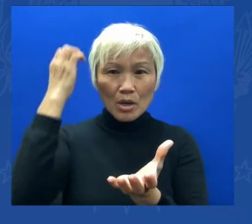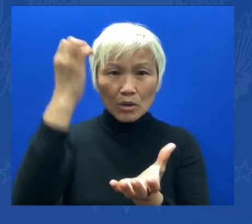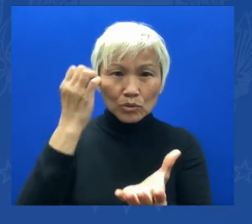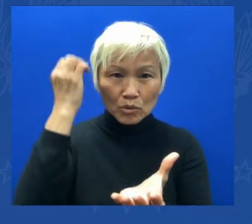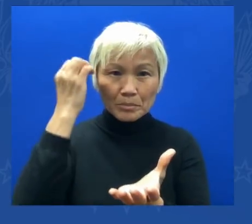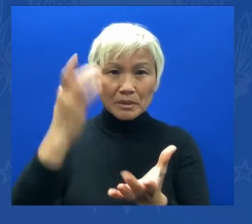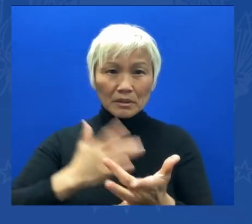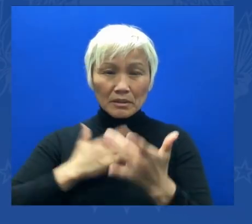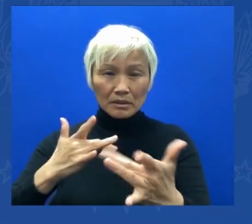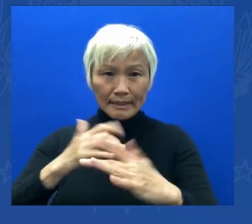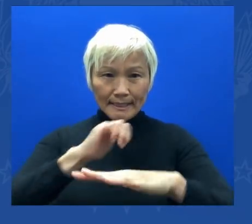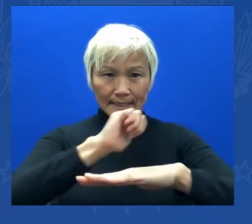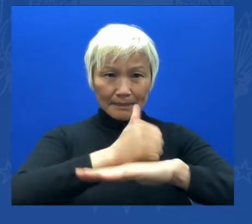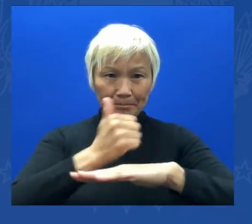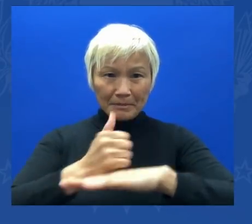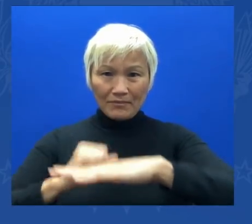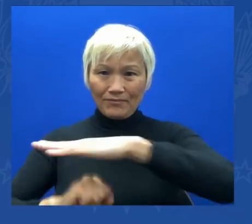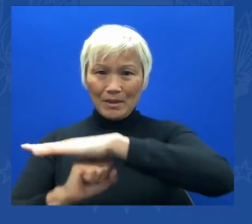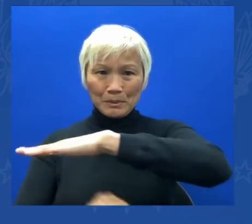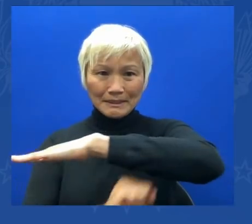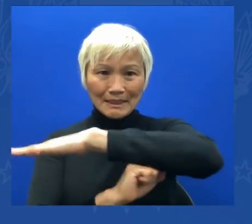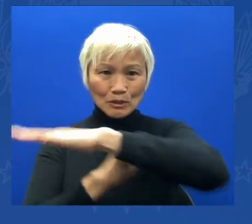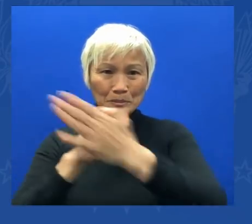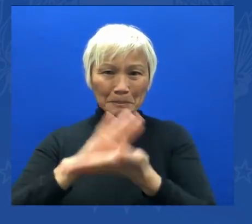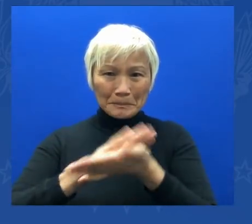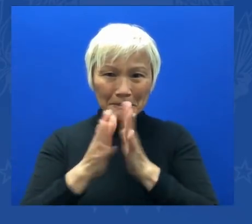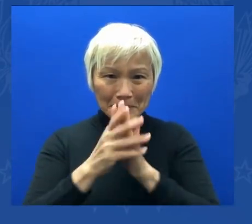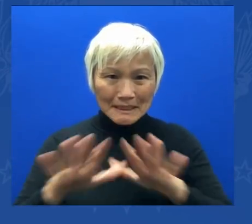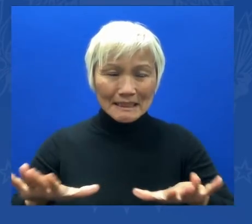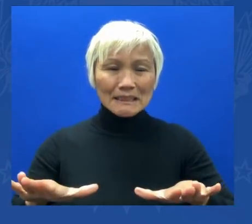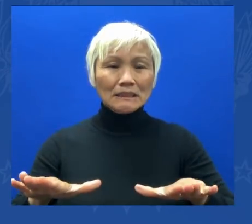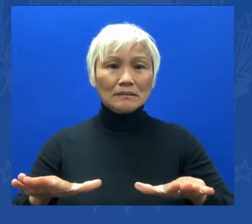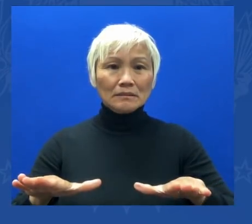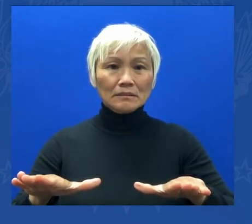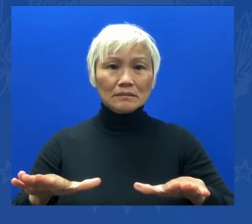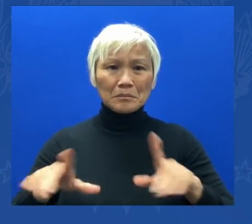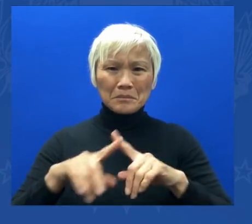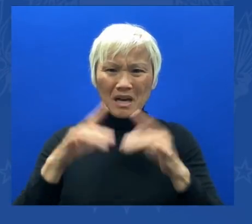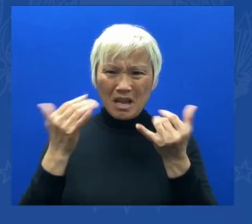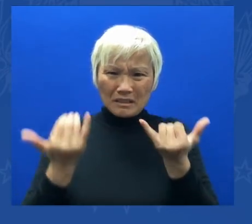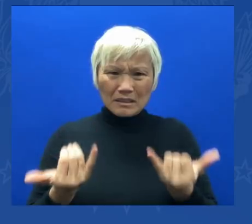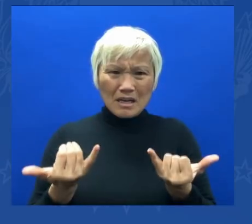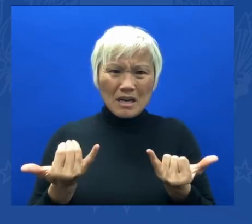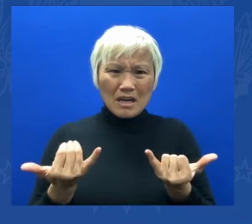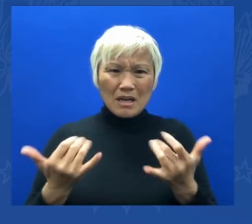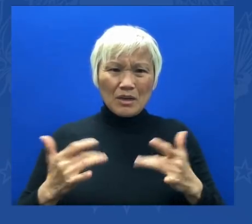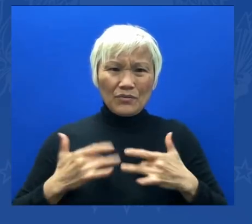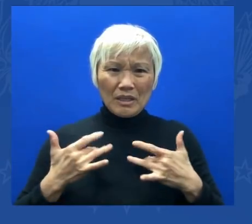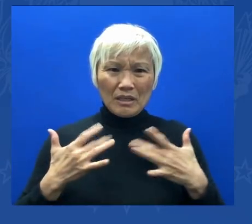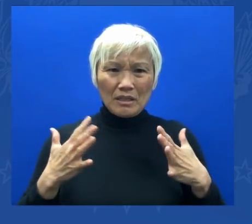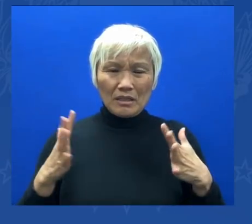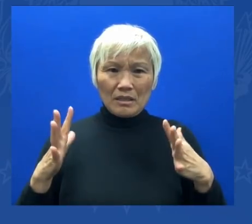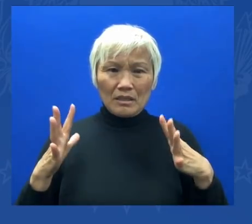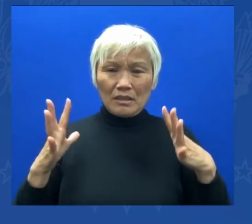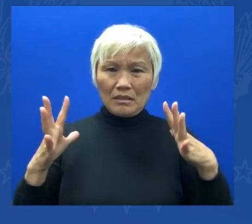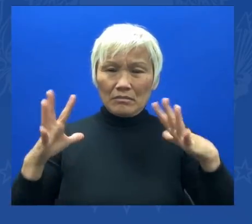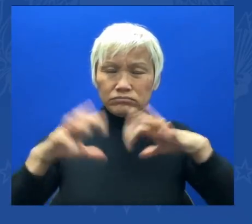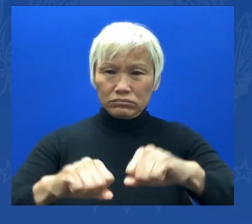seriously under assault. And at home, a poison is running through our